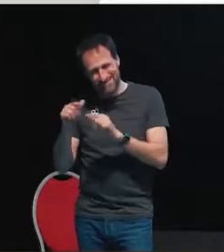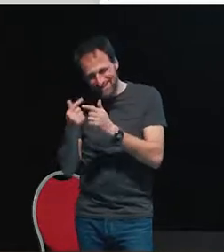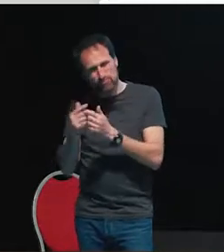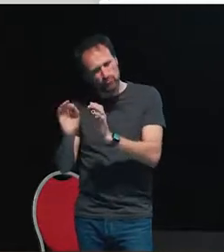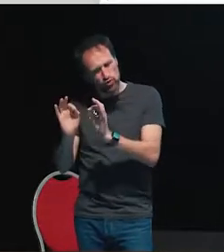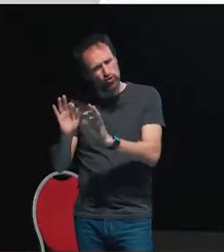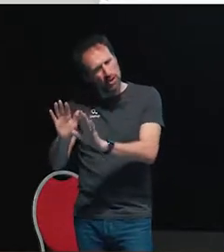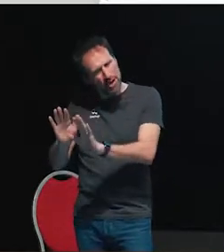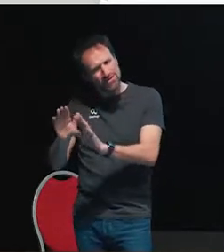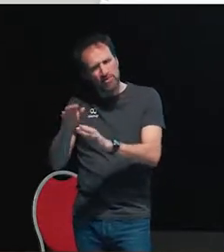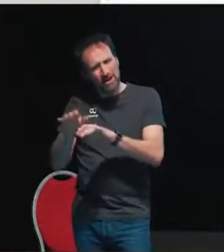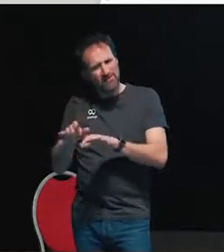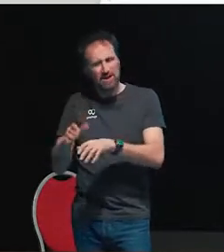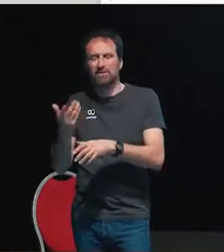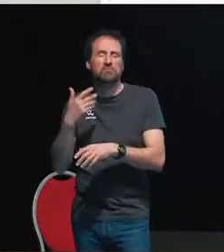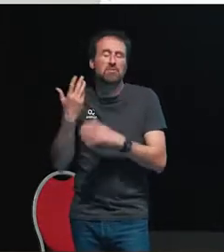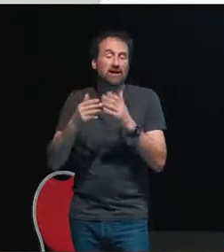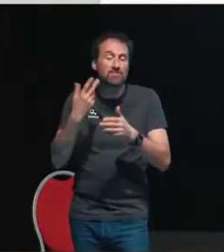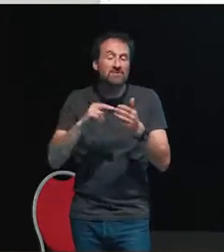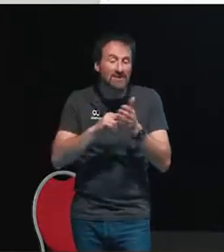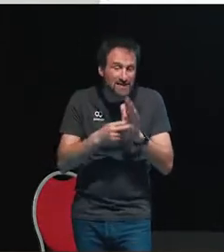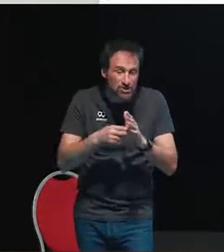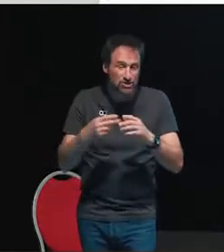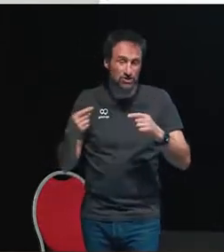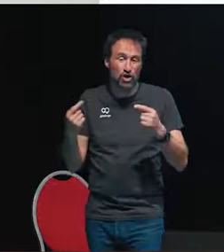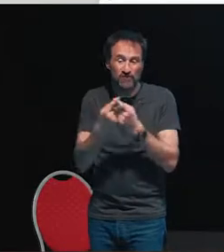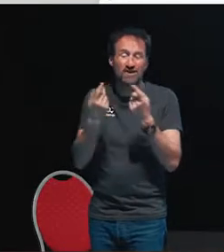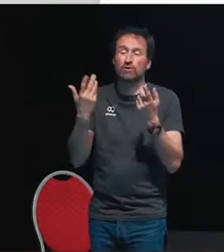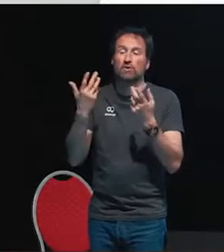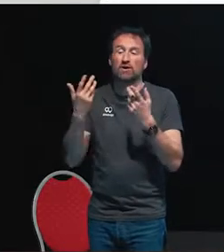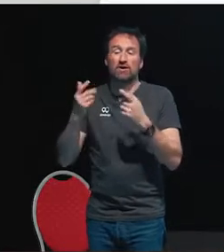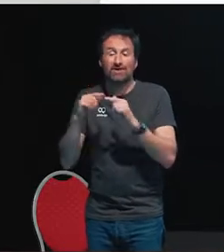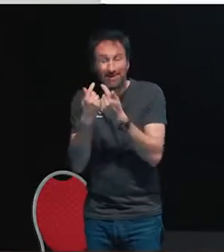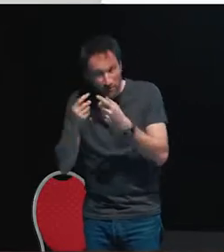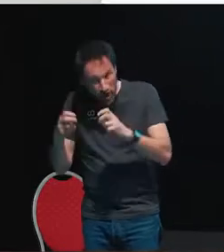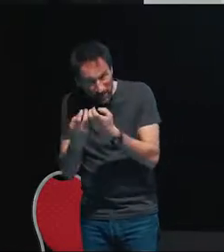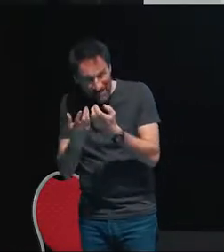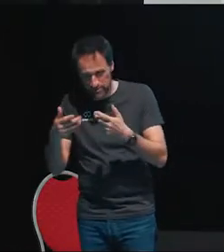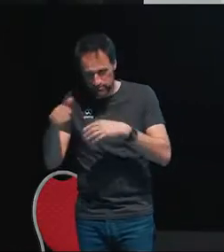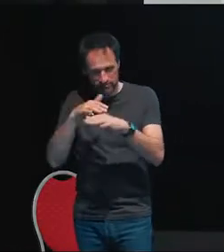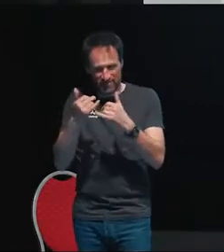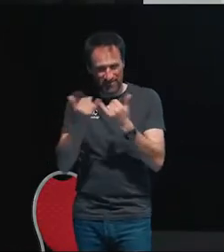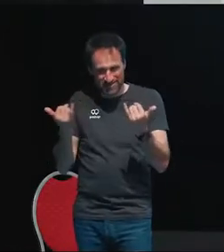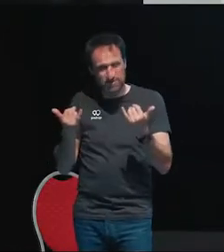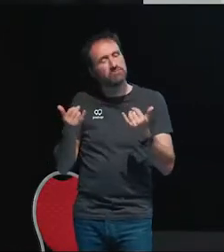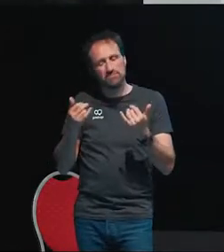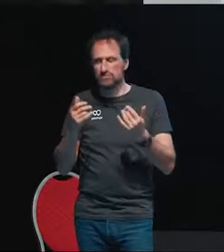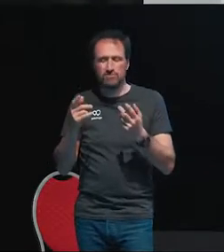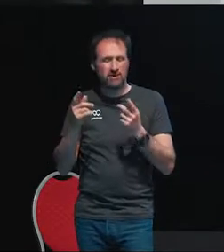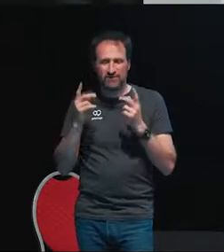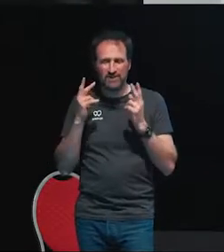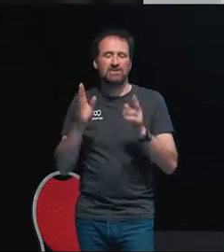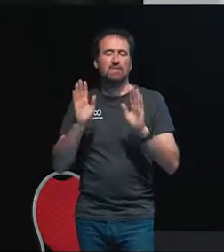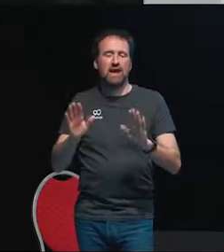either technical conflicts or team conflicts and finally when it comes to having consistent UI if this is something that is